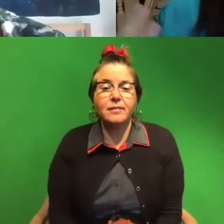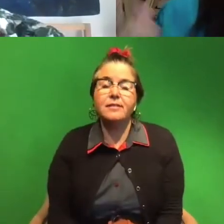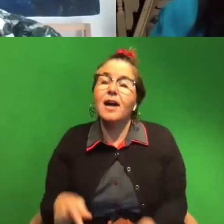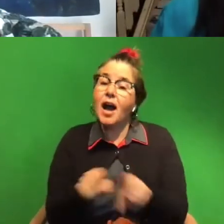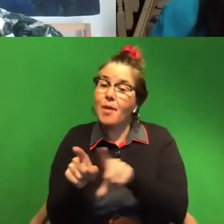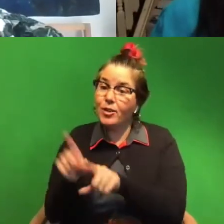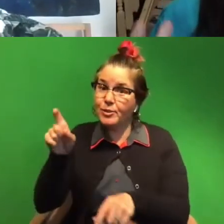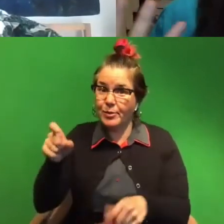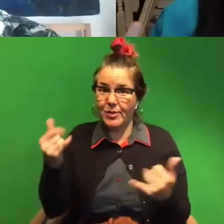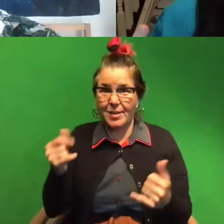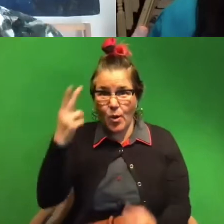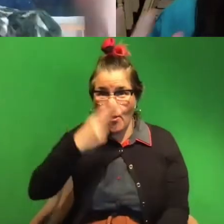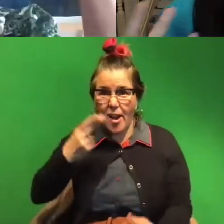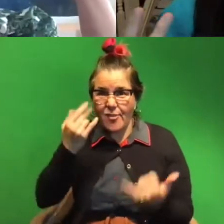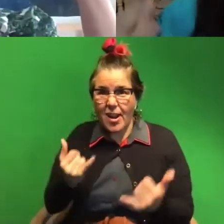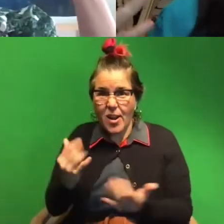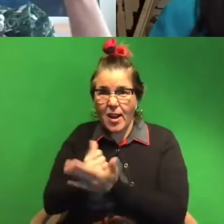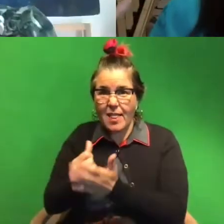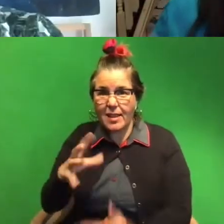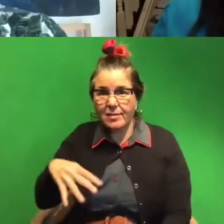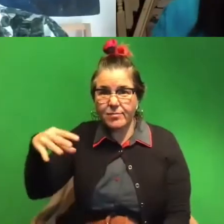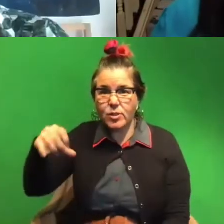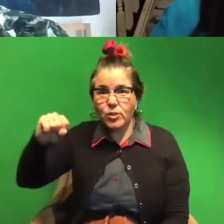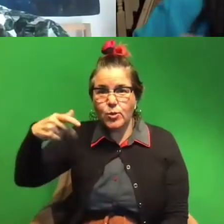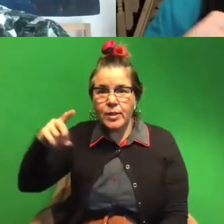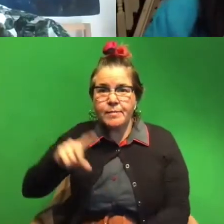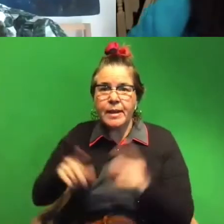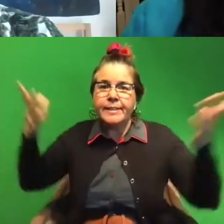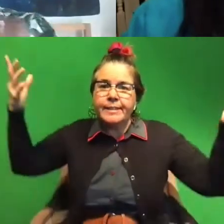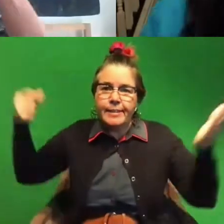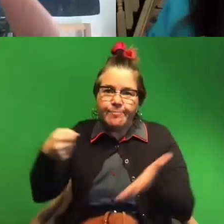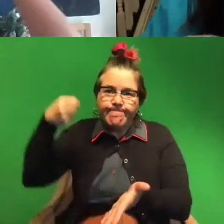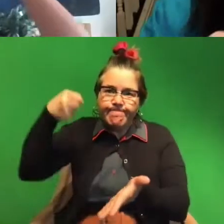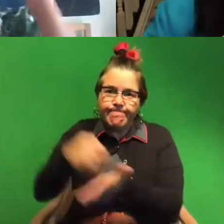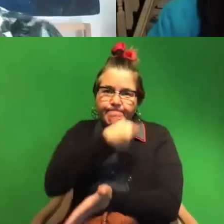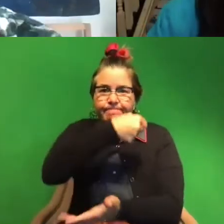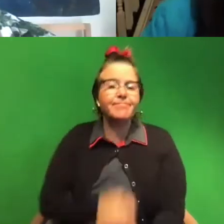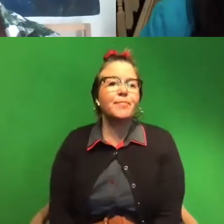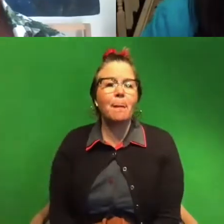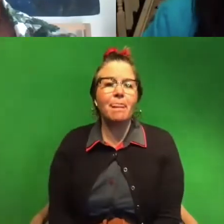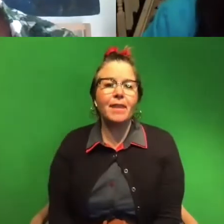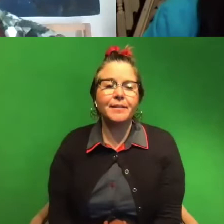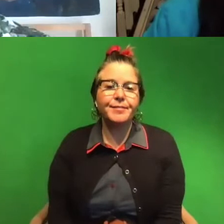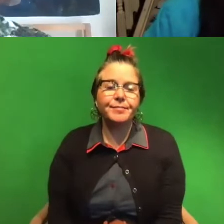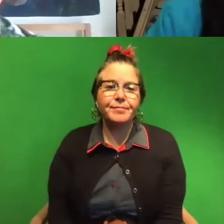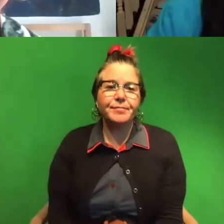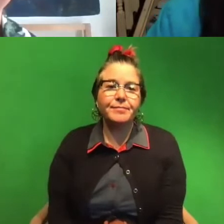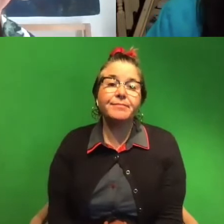be in Hawaii right now collecting squid, but oh well. Beautiful. Yeah. Oh well. Well,